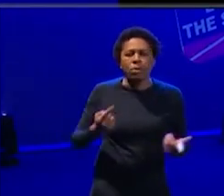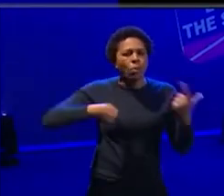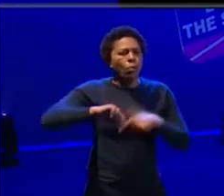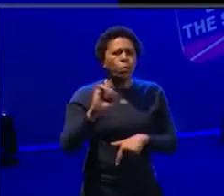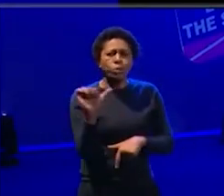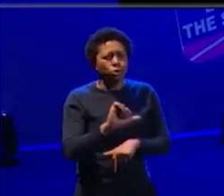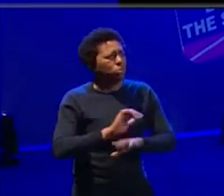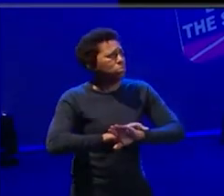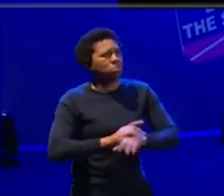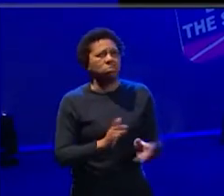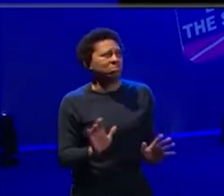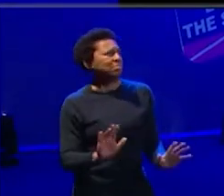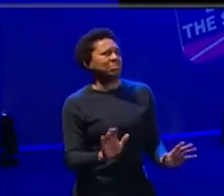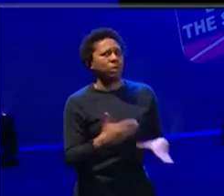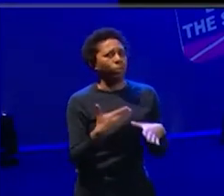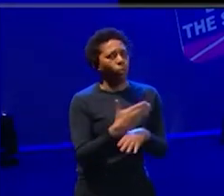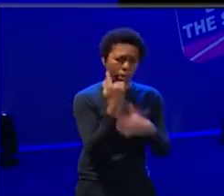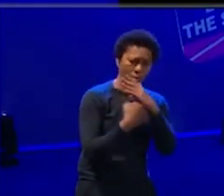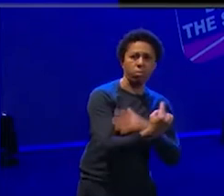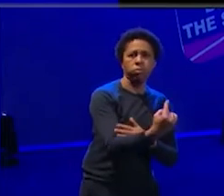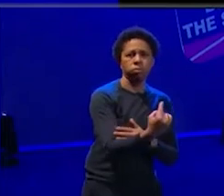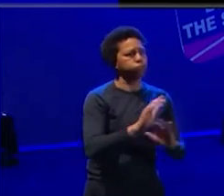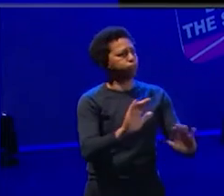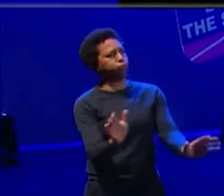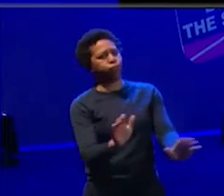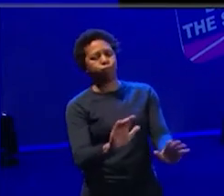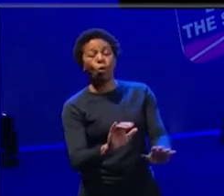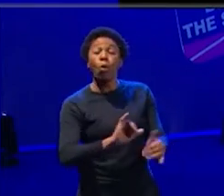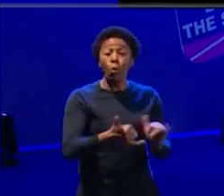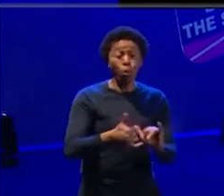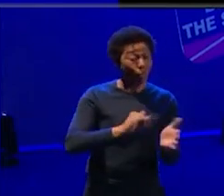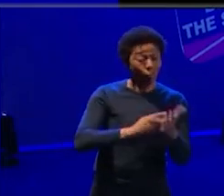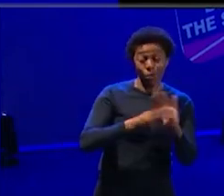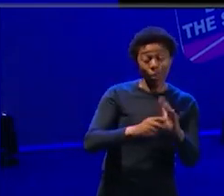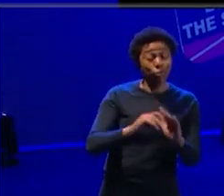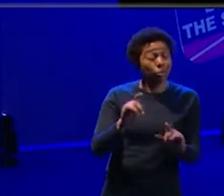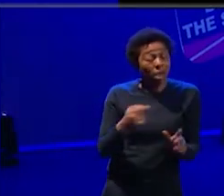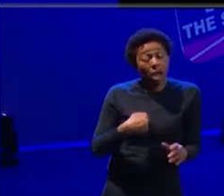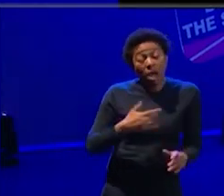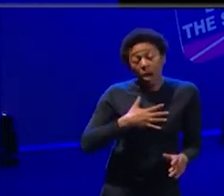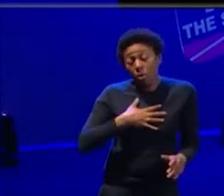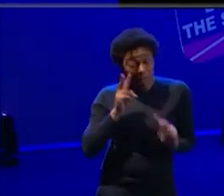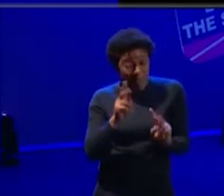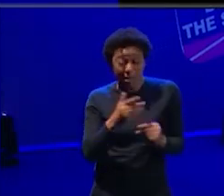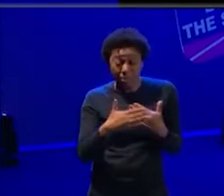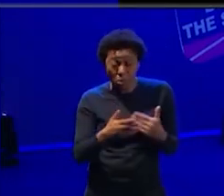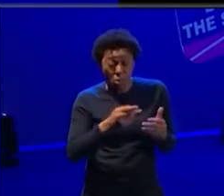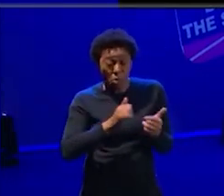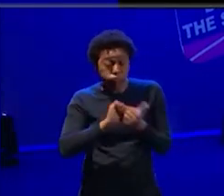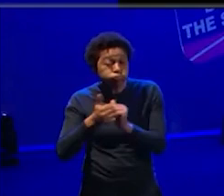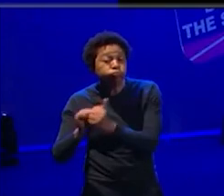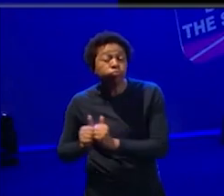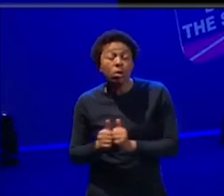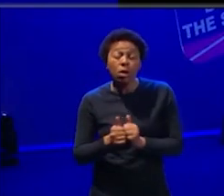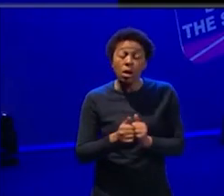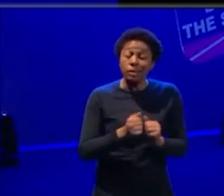working in isolation as an individual or as a, um, an organization. And I think it's really important, especially when we